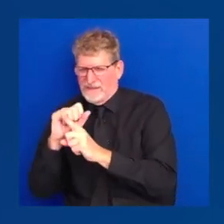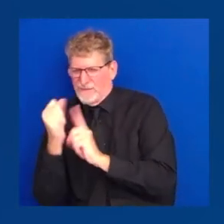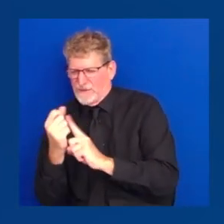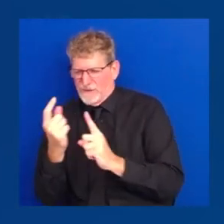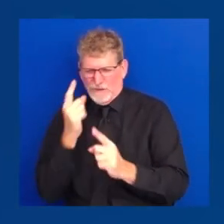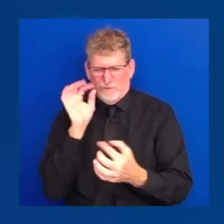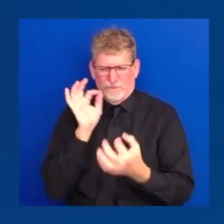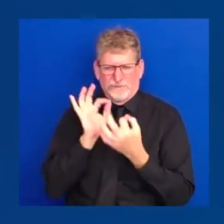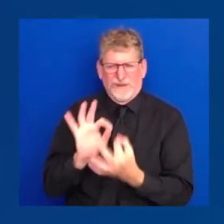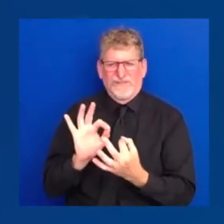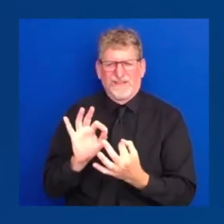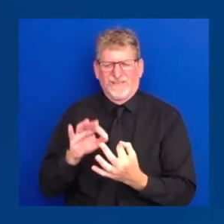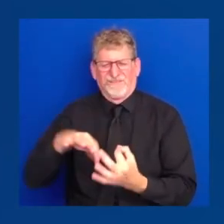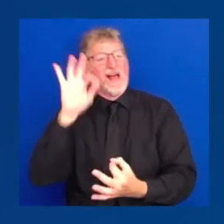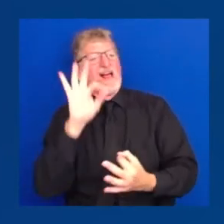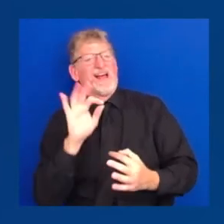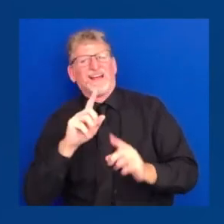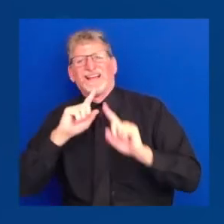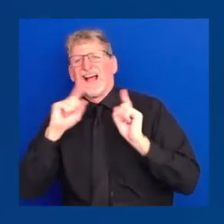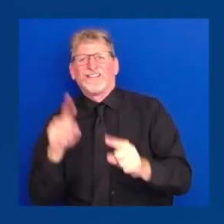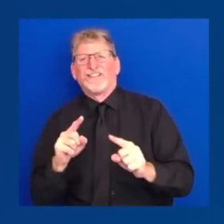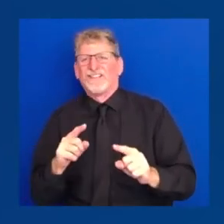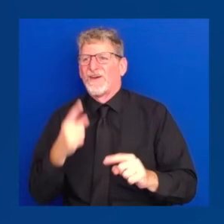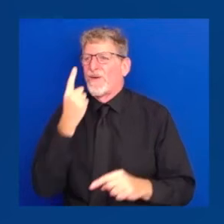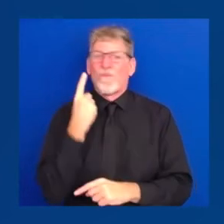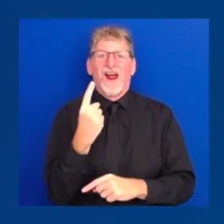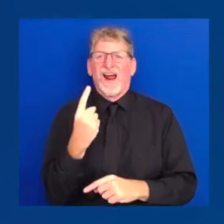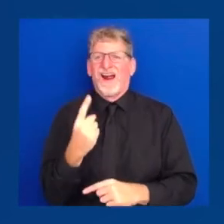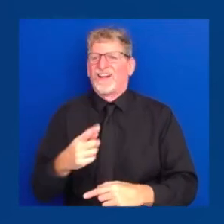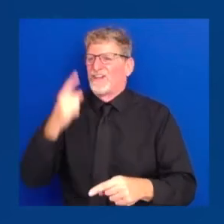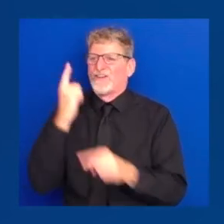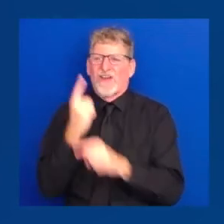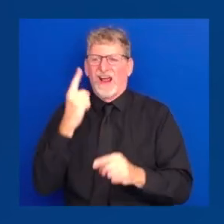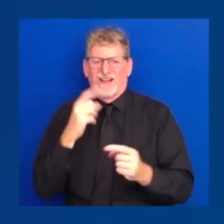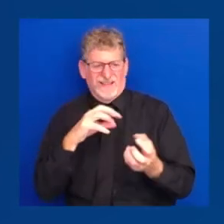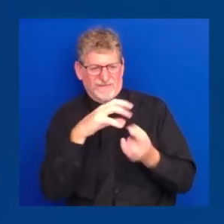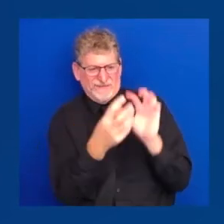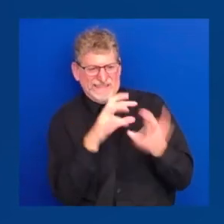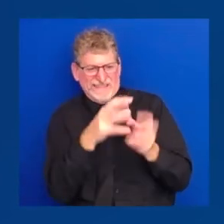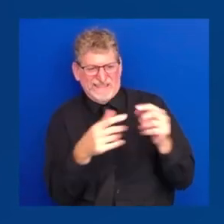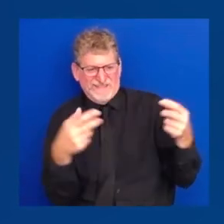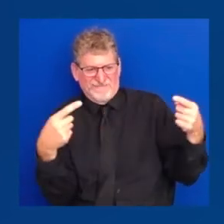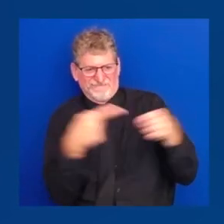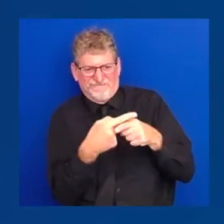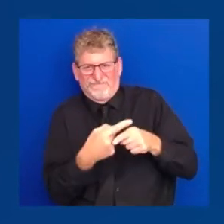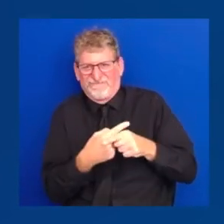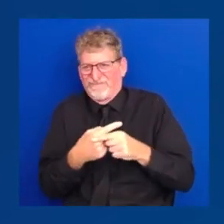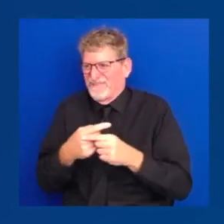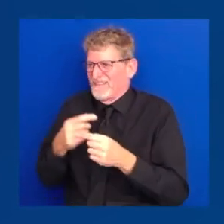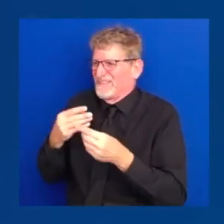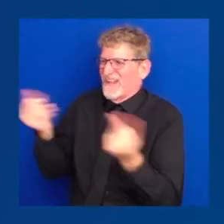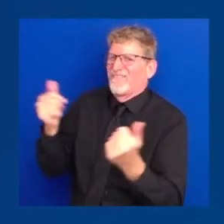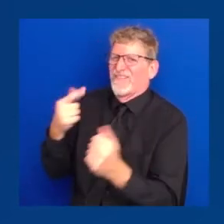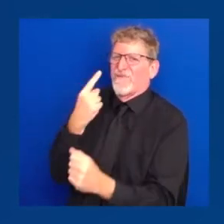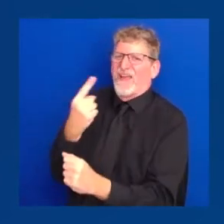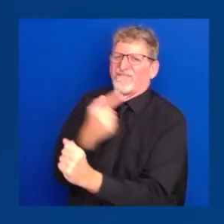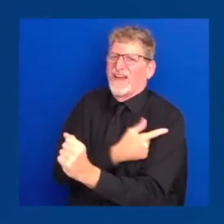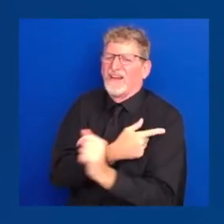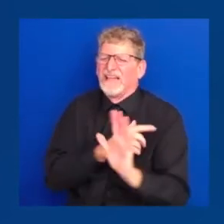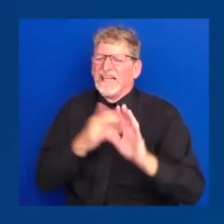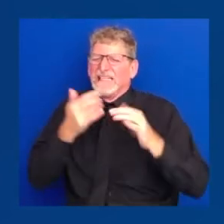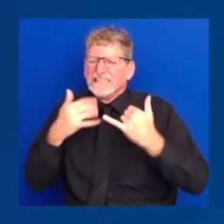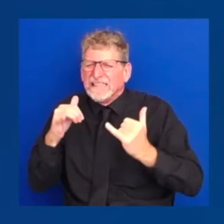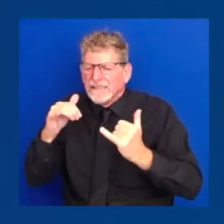you. We are working intensively on that discovery phase. Once you get a